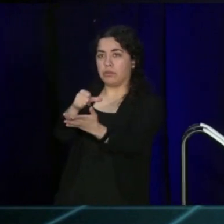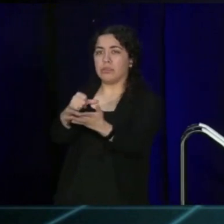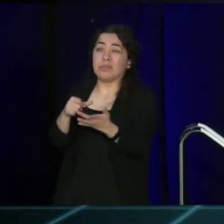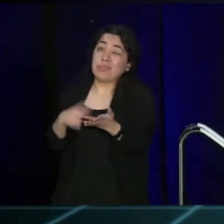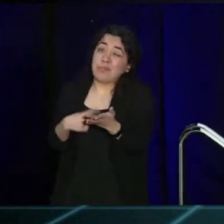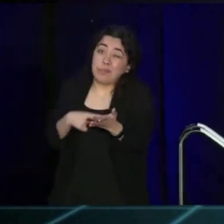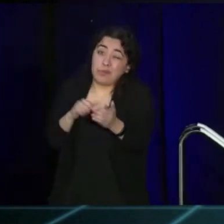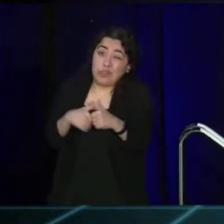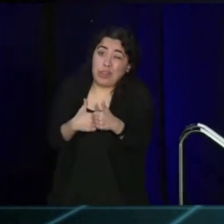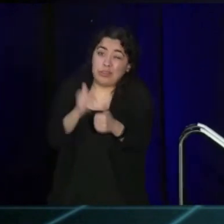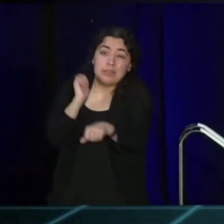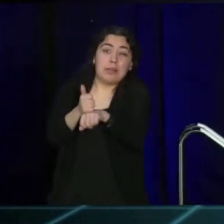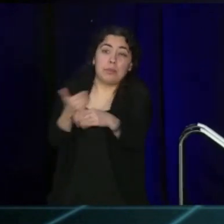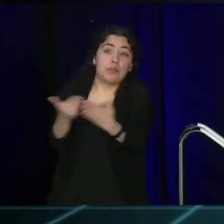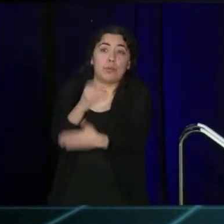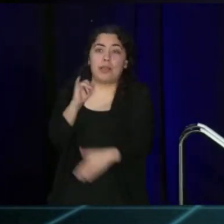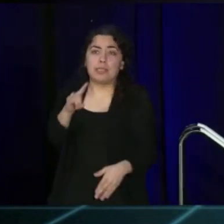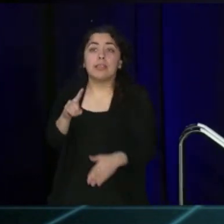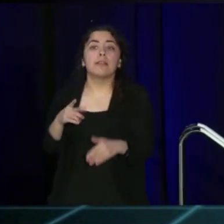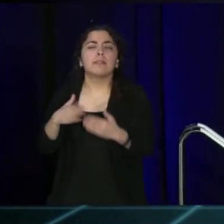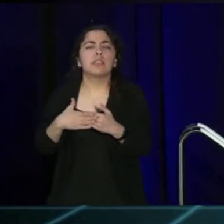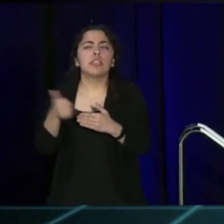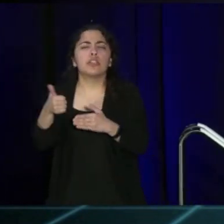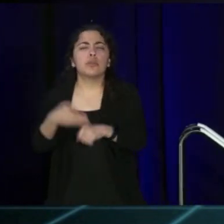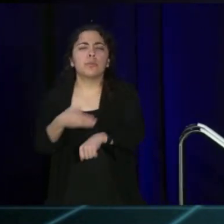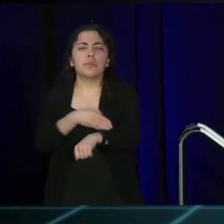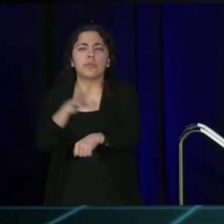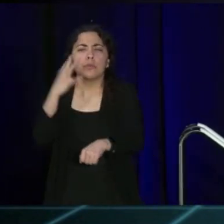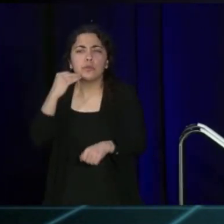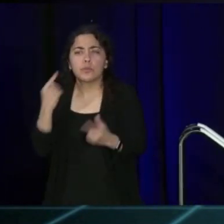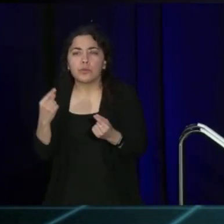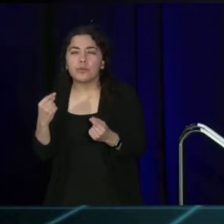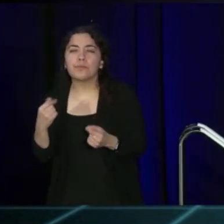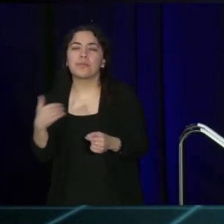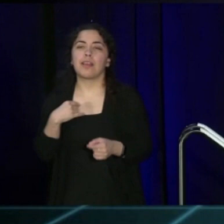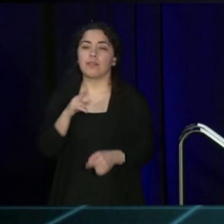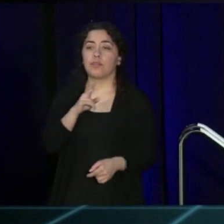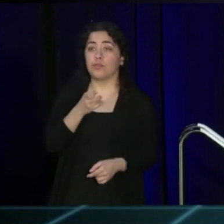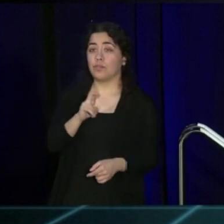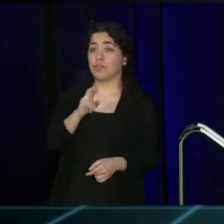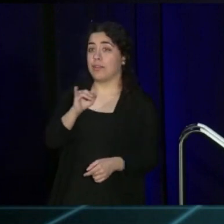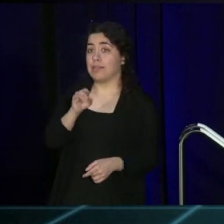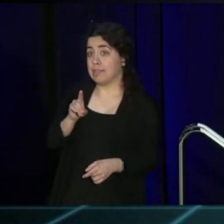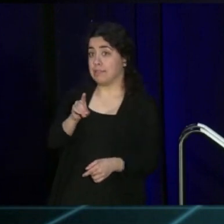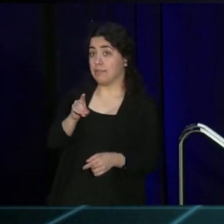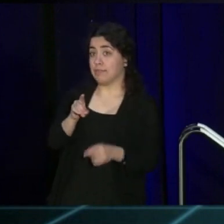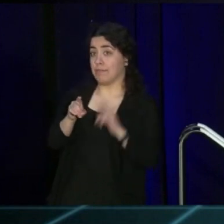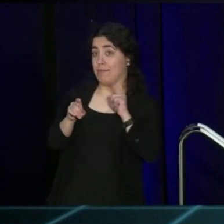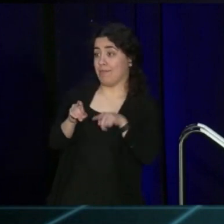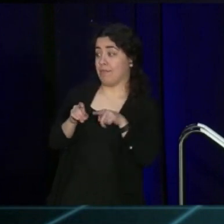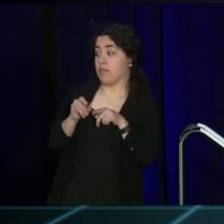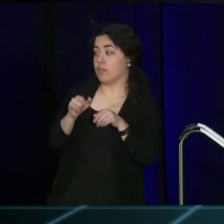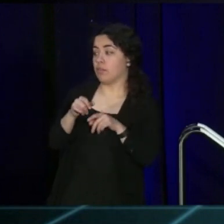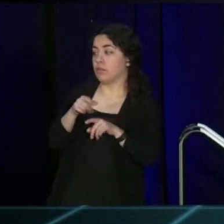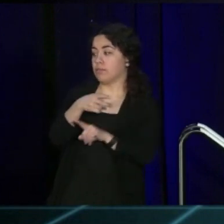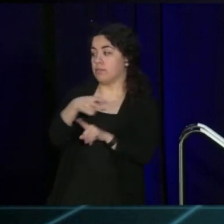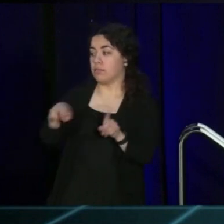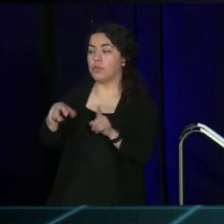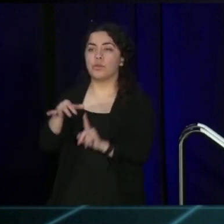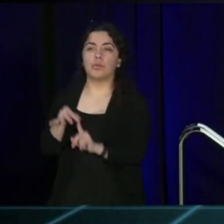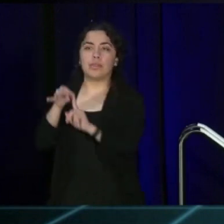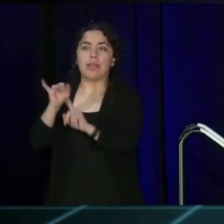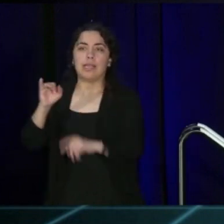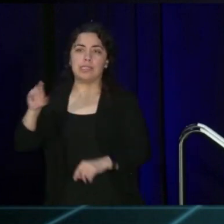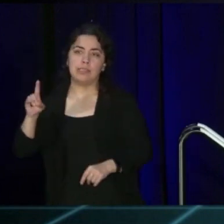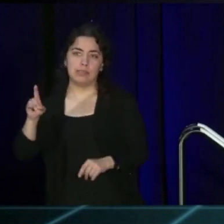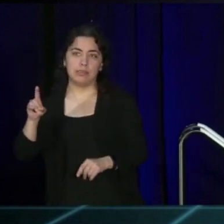IDs. To make it easier, React has this really handy hook called useID, so you can just use it in order to generate unique IDs, like